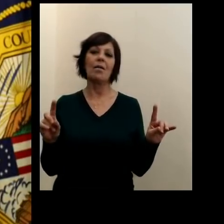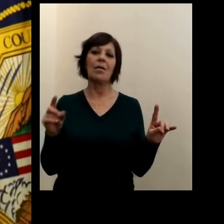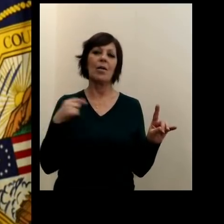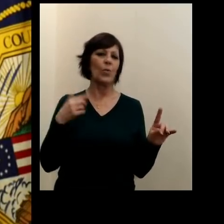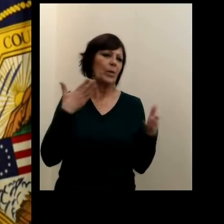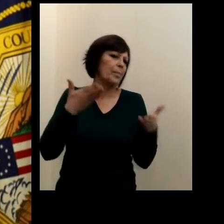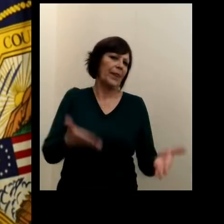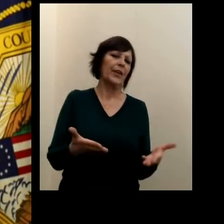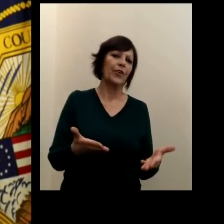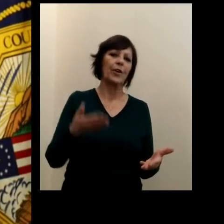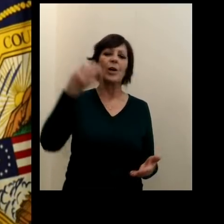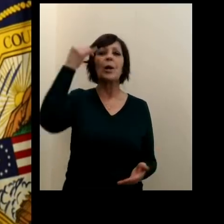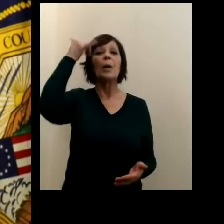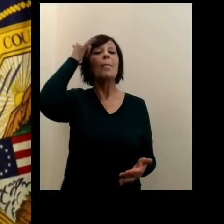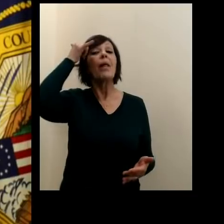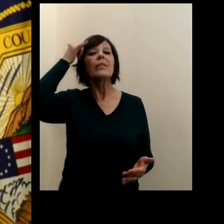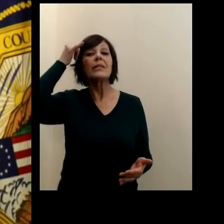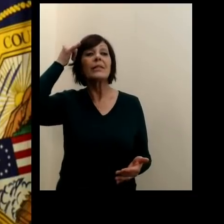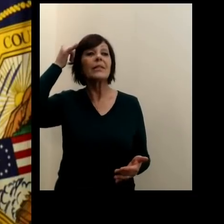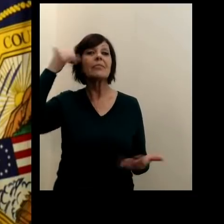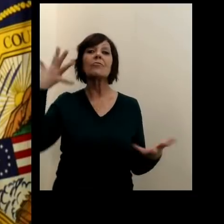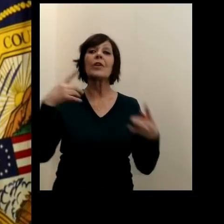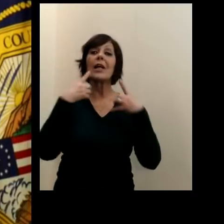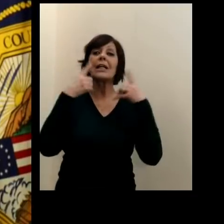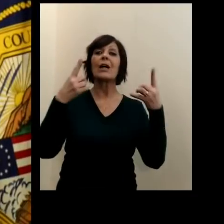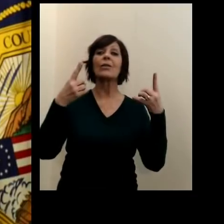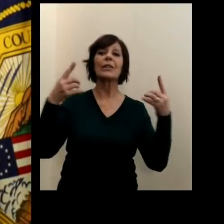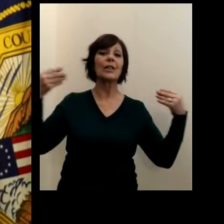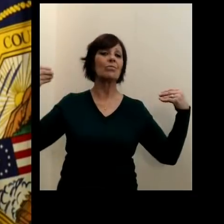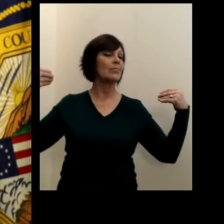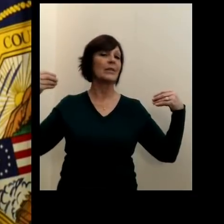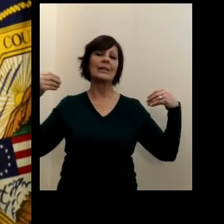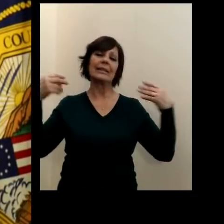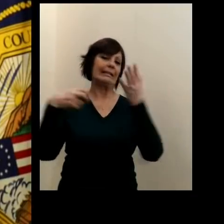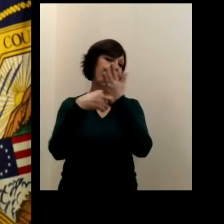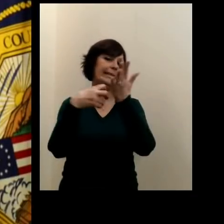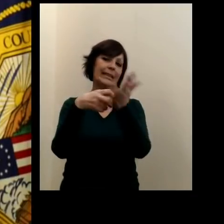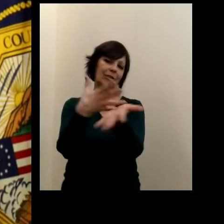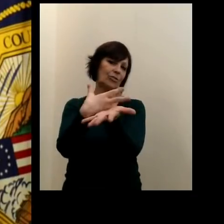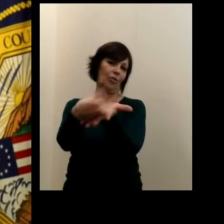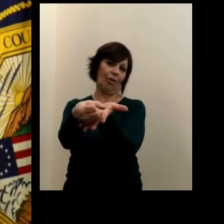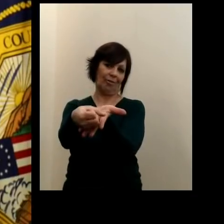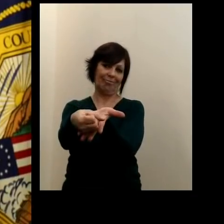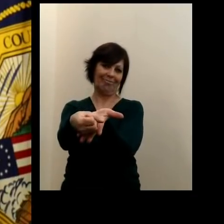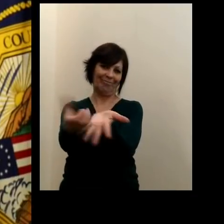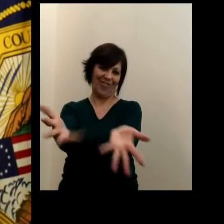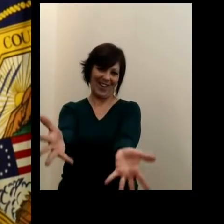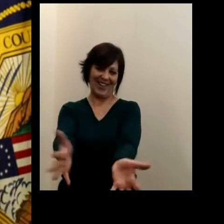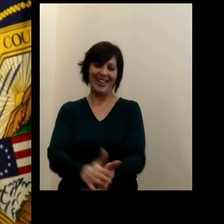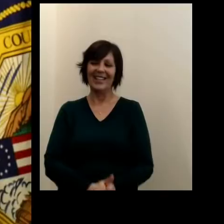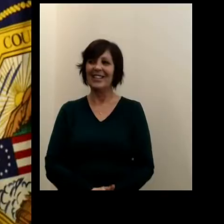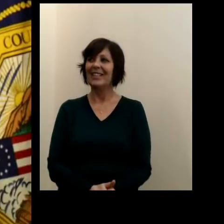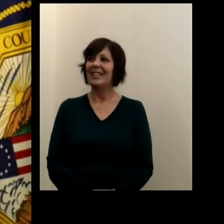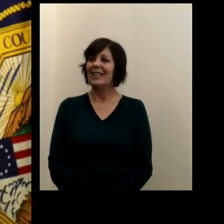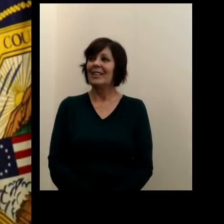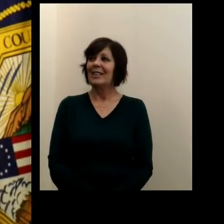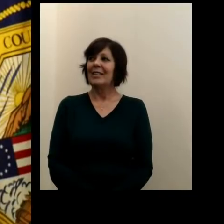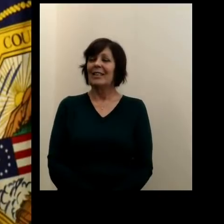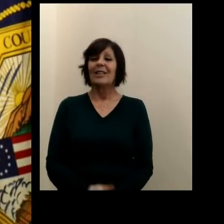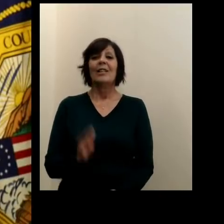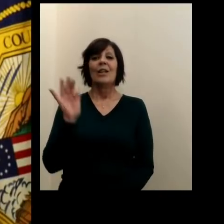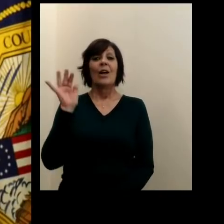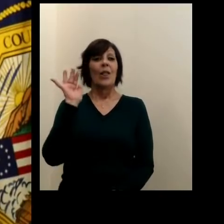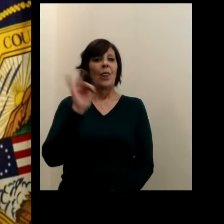there. The Bills, of course, have already announced they've sold out the tickets for the Ravens game, and